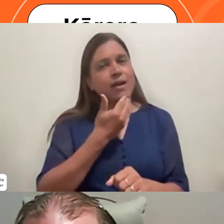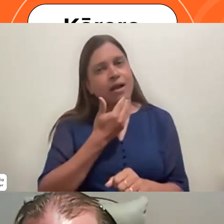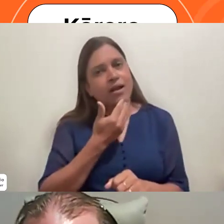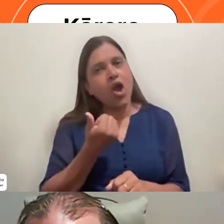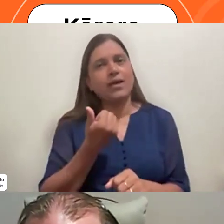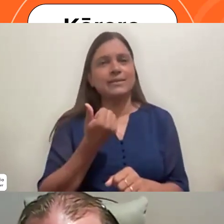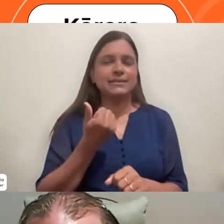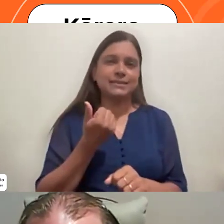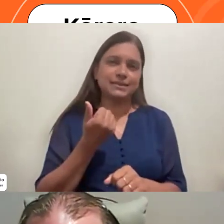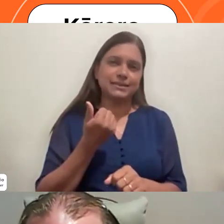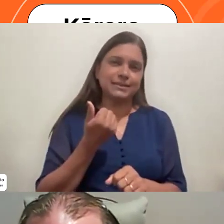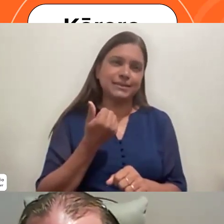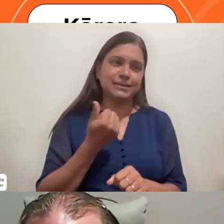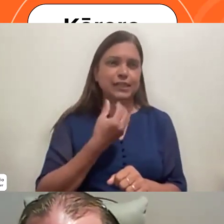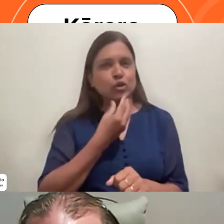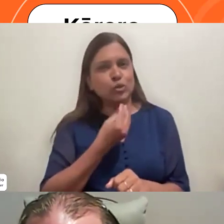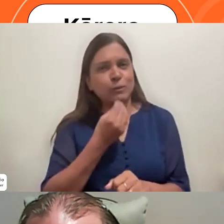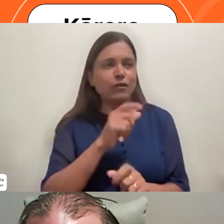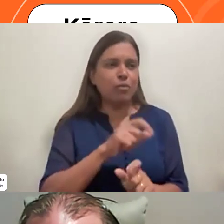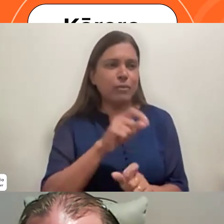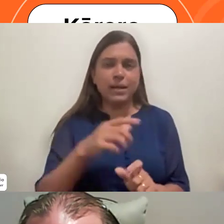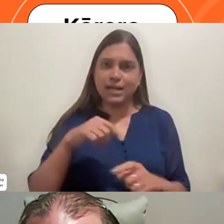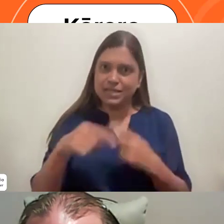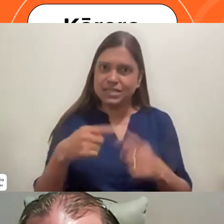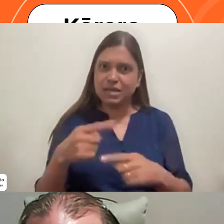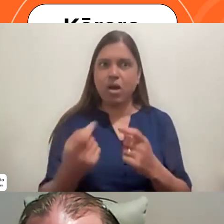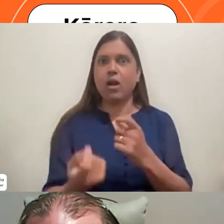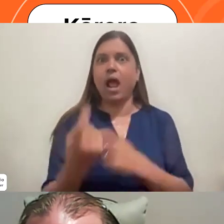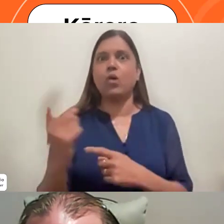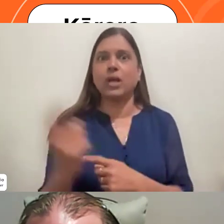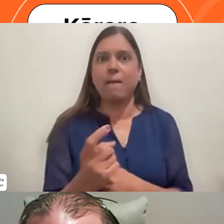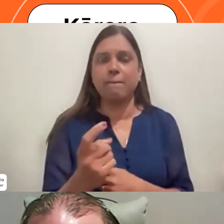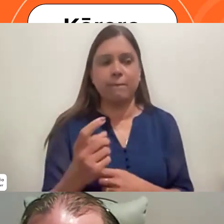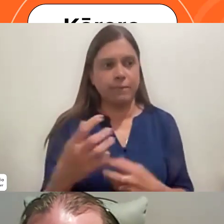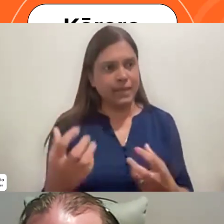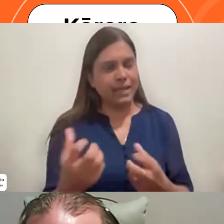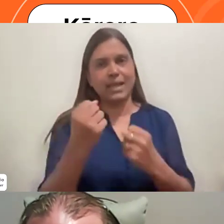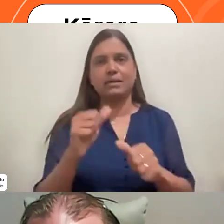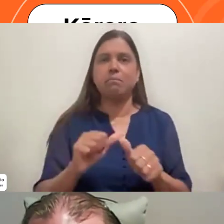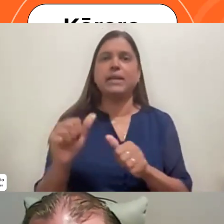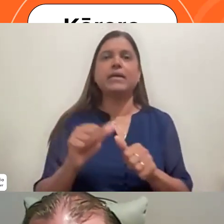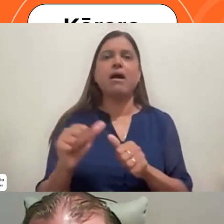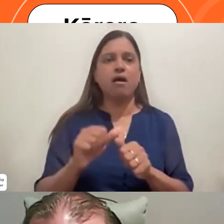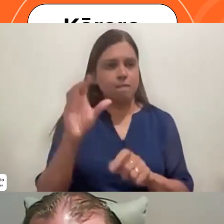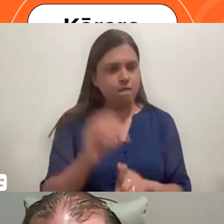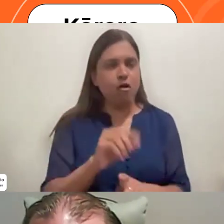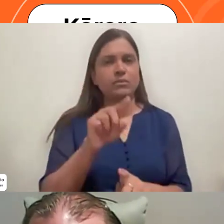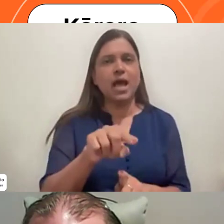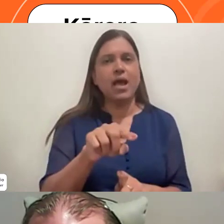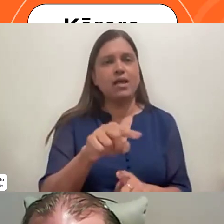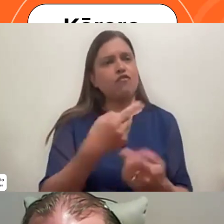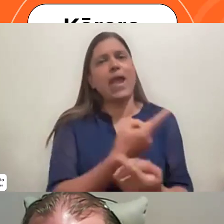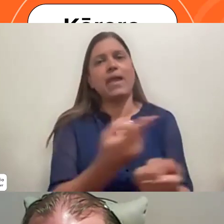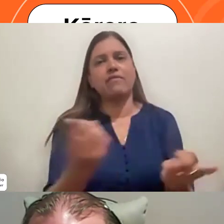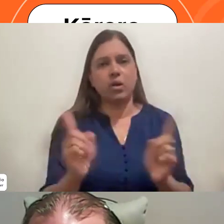They are about driving a better outcome for everybody. We've talked about kind of key